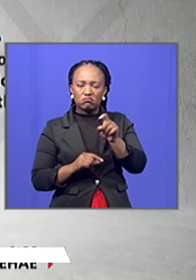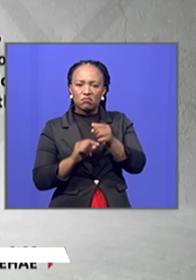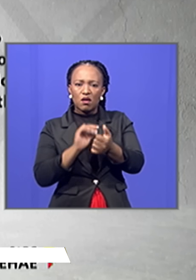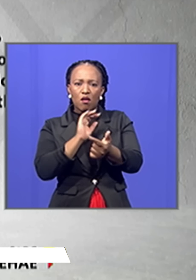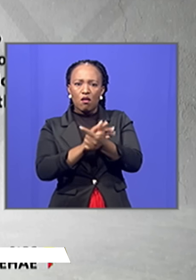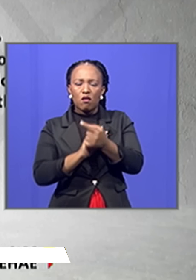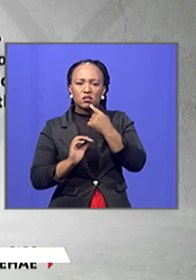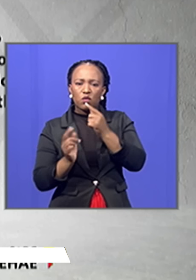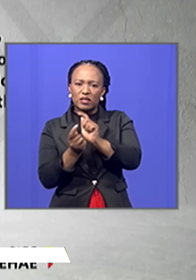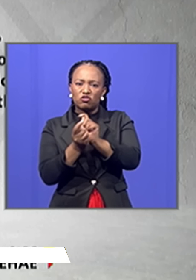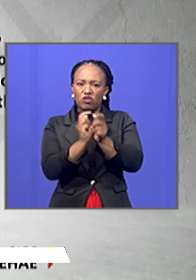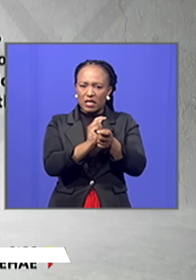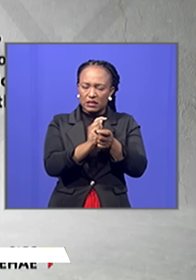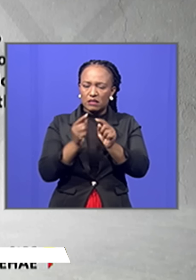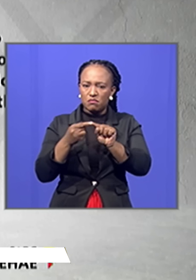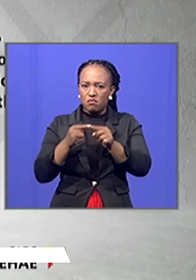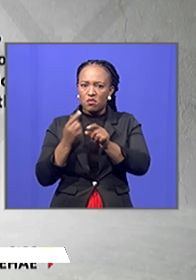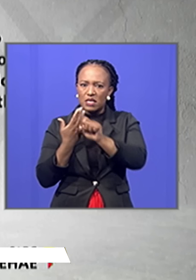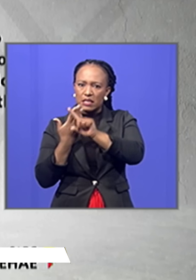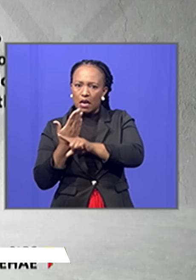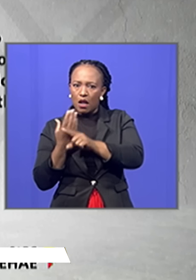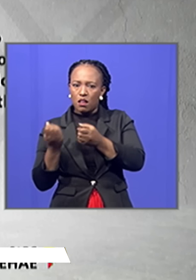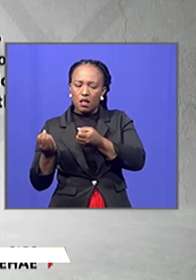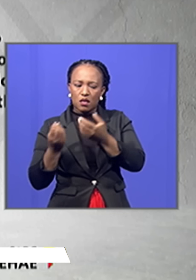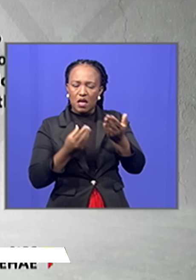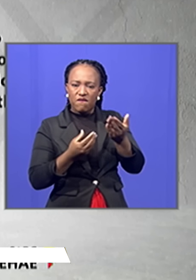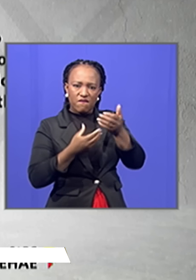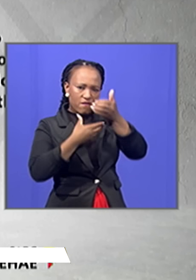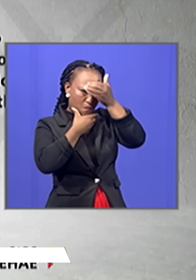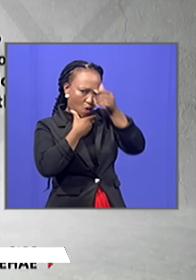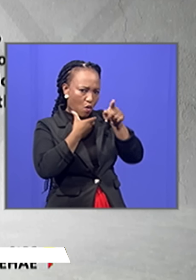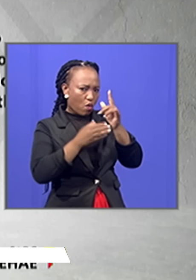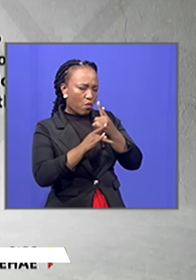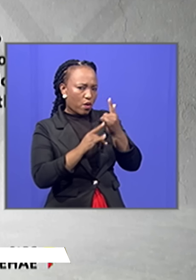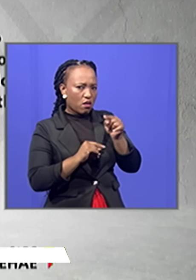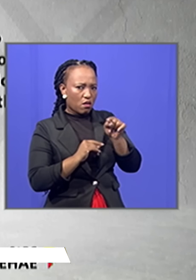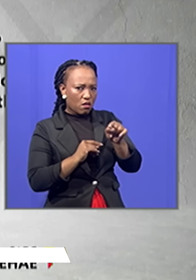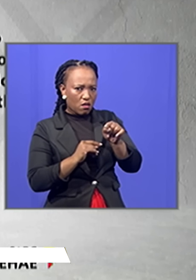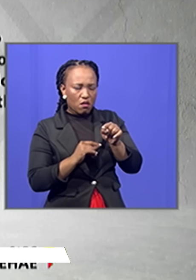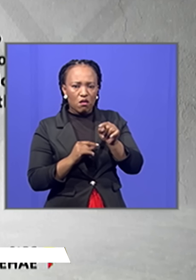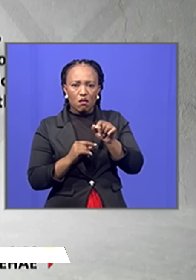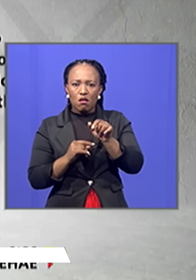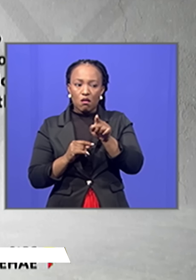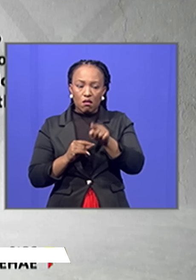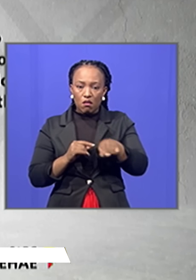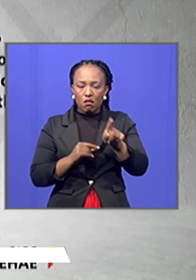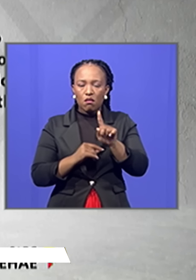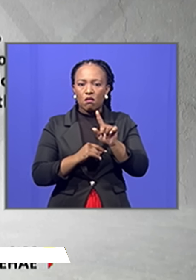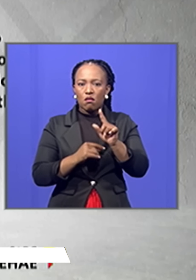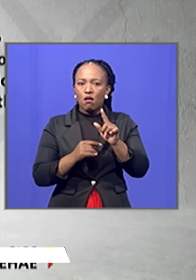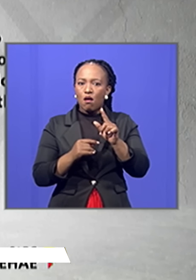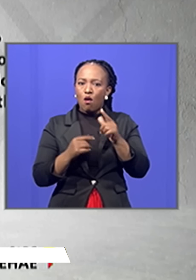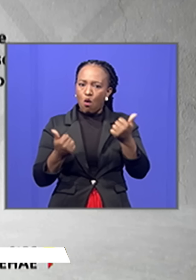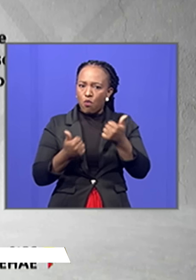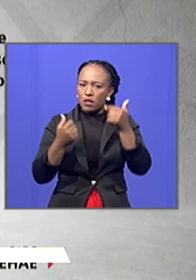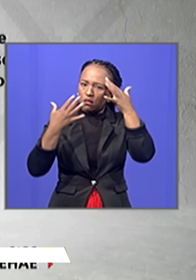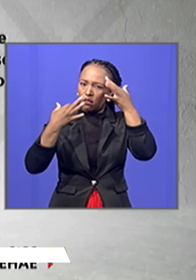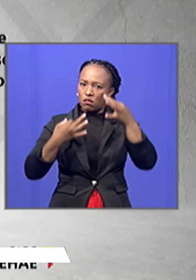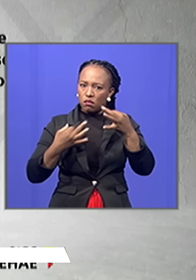le go fetolwa ga dinkgwete go tloga go Senegal go fetošetšwa go Morocco molo Malokane le bathuši ka yena ba šetše ba tšere